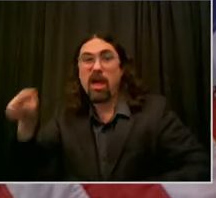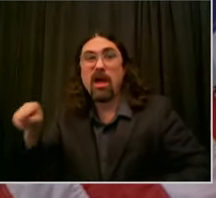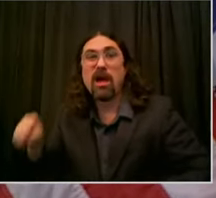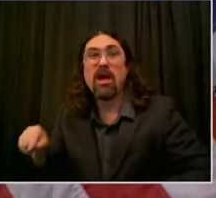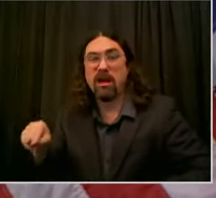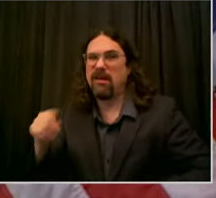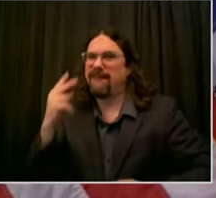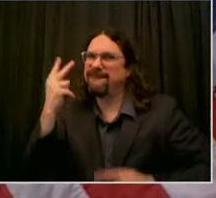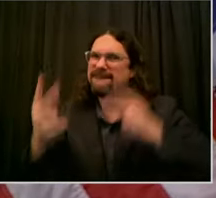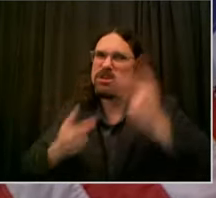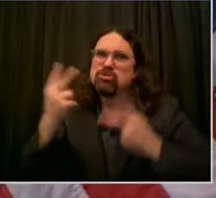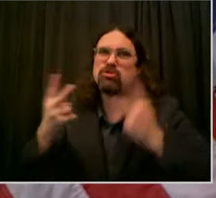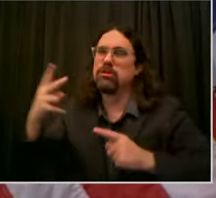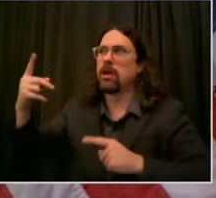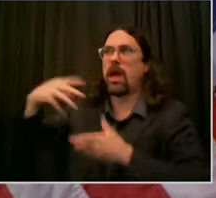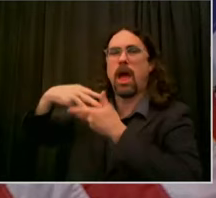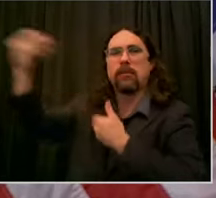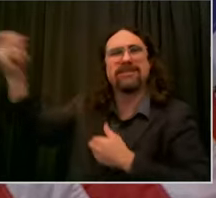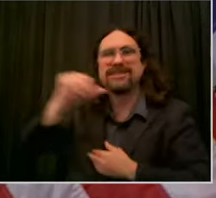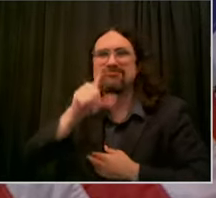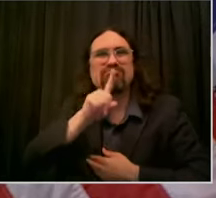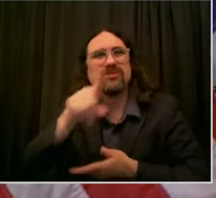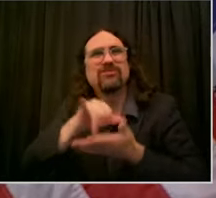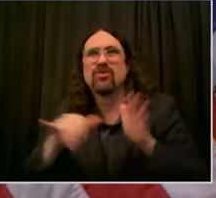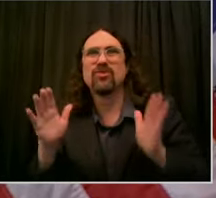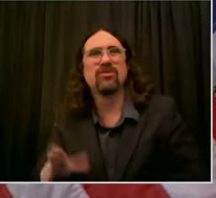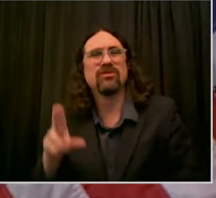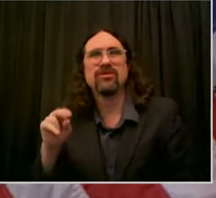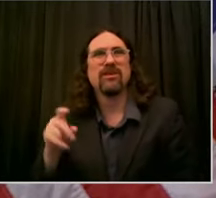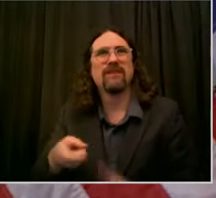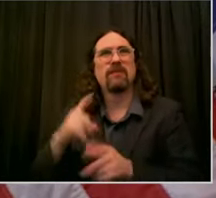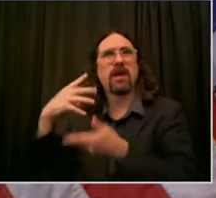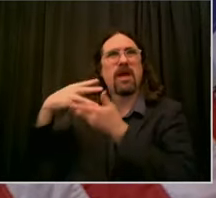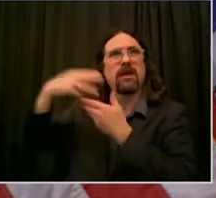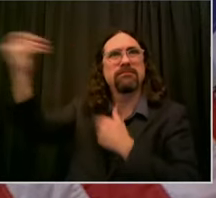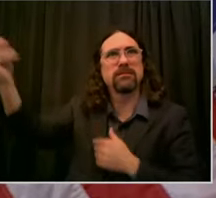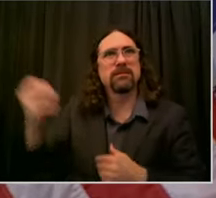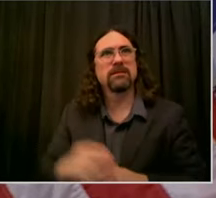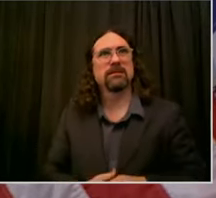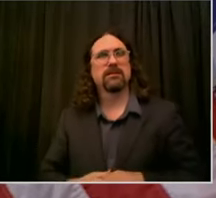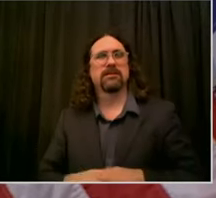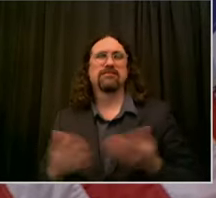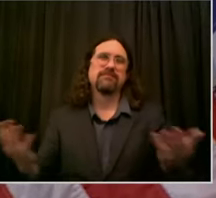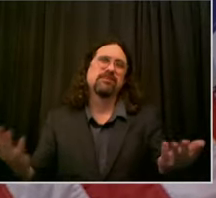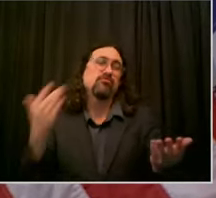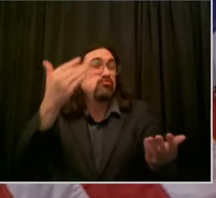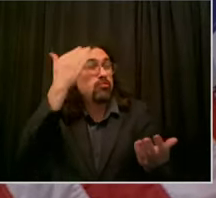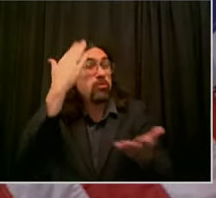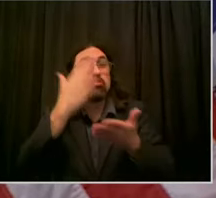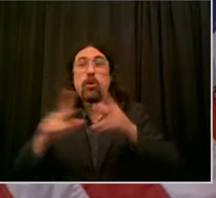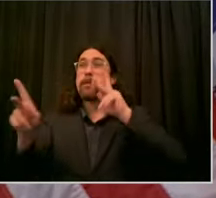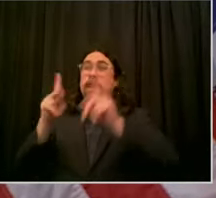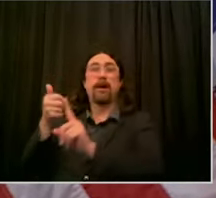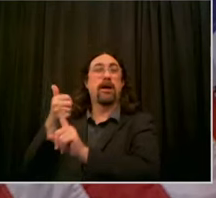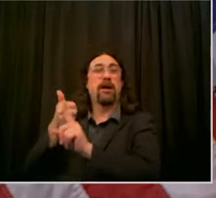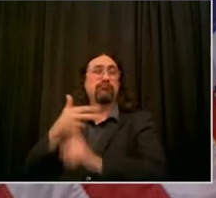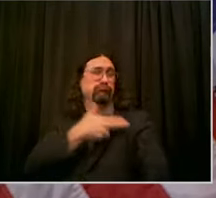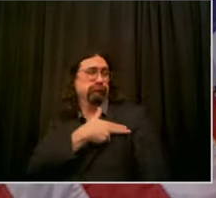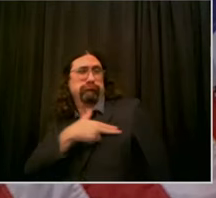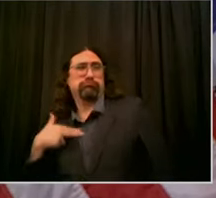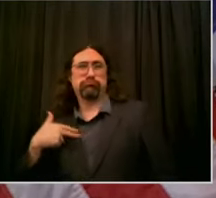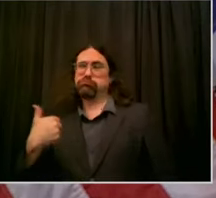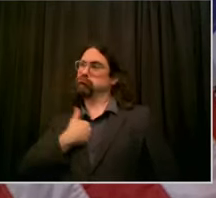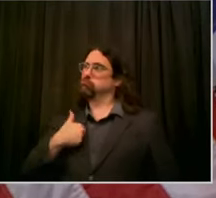for pure financial gain, pure criminal gain, nothing to do with protest whatsoever. No